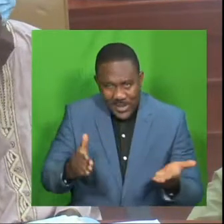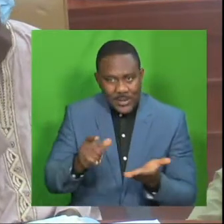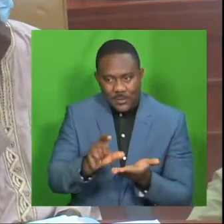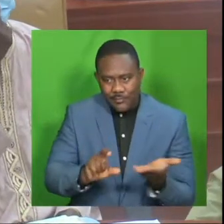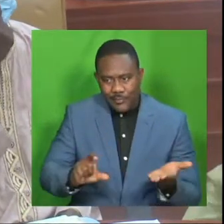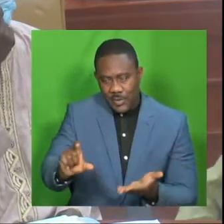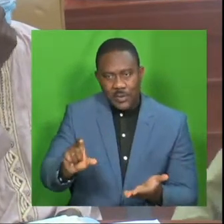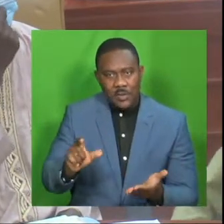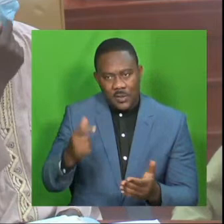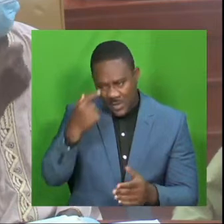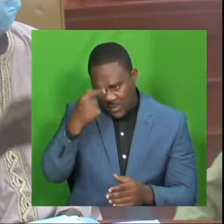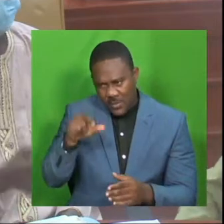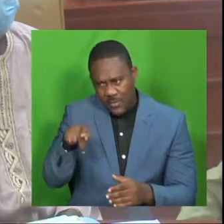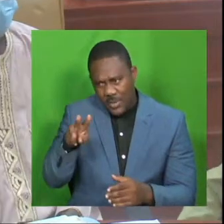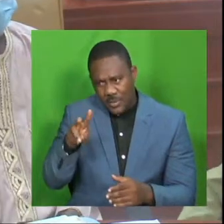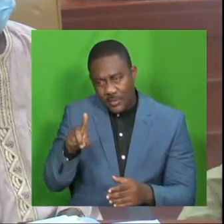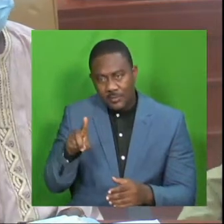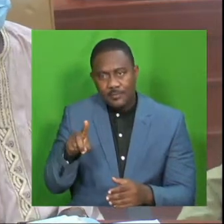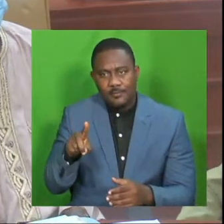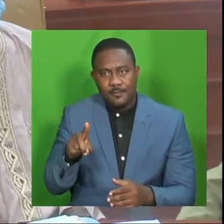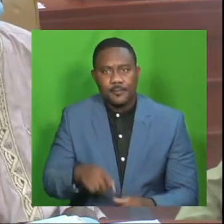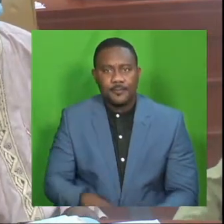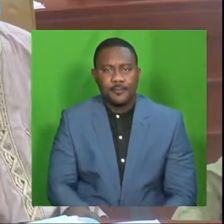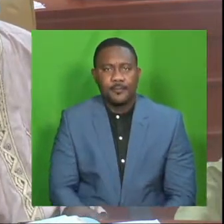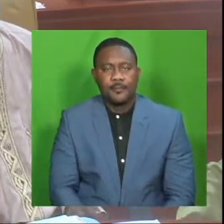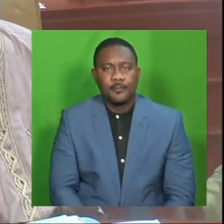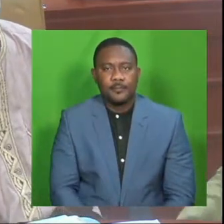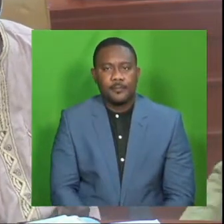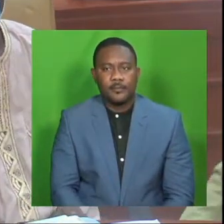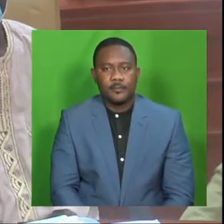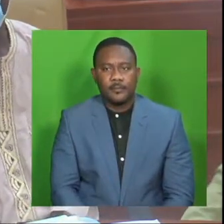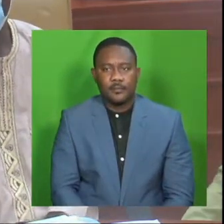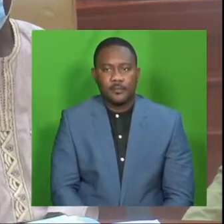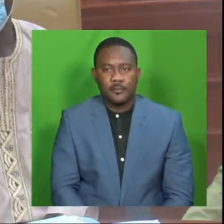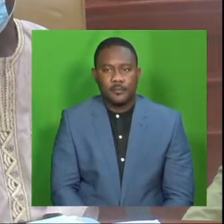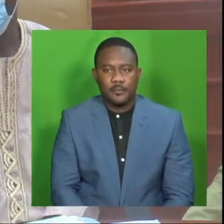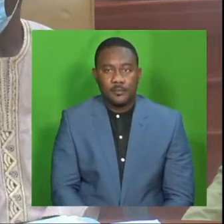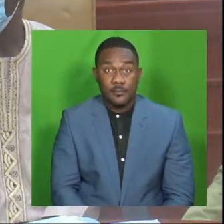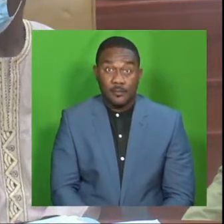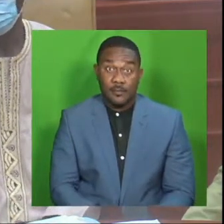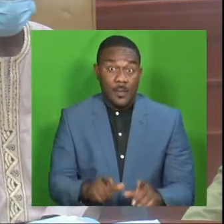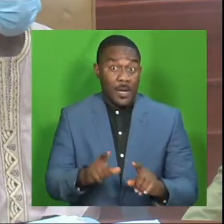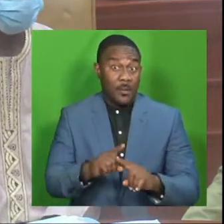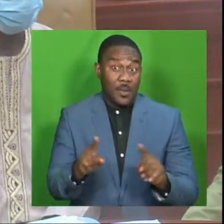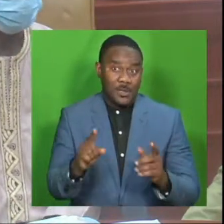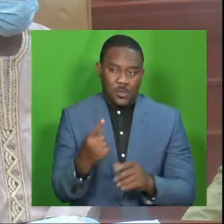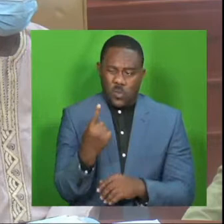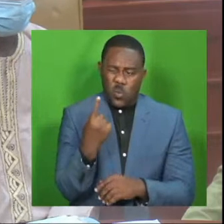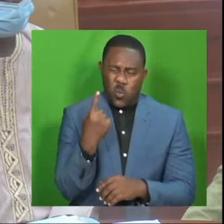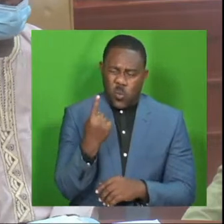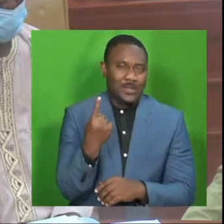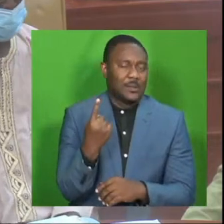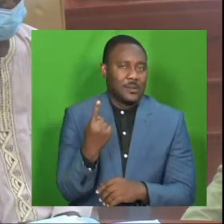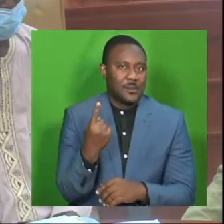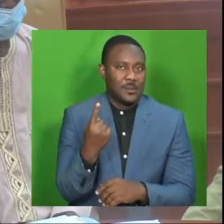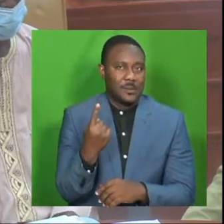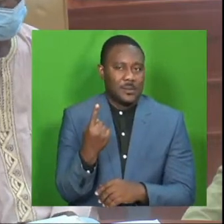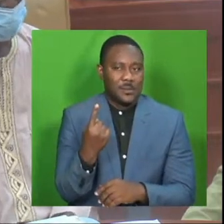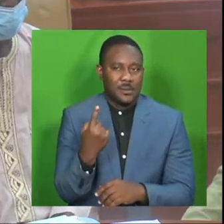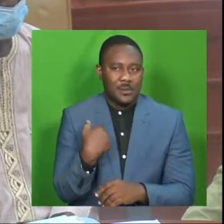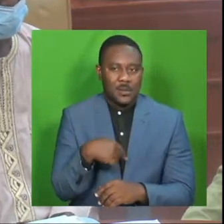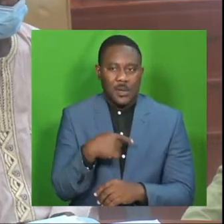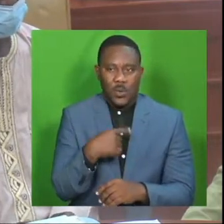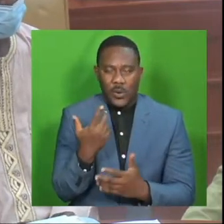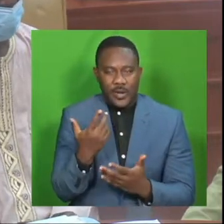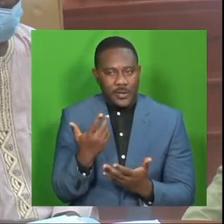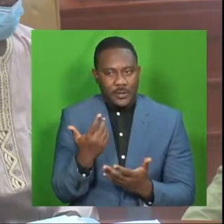these people who are with disability. But there is one thing that we do not take critical look at. It's